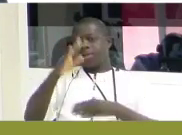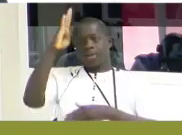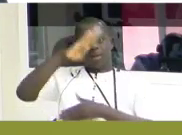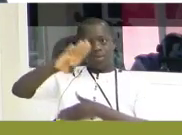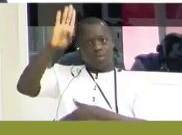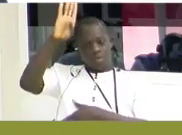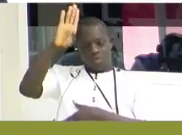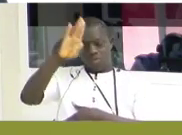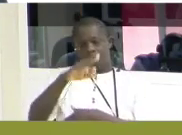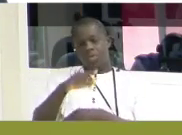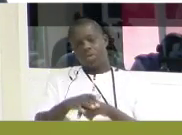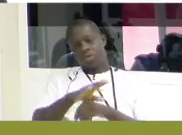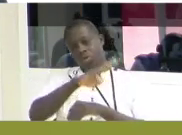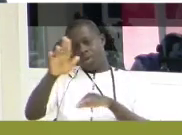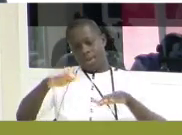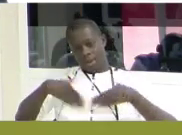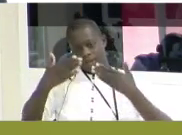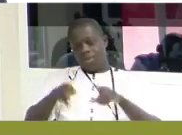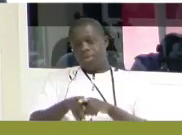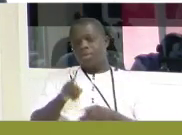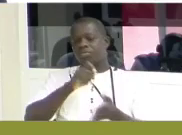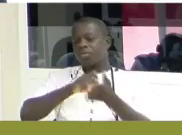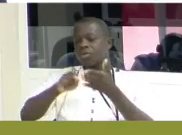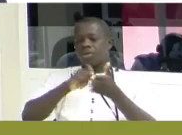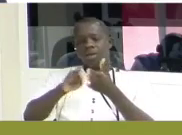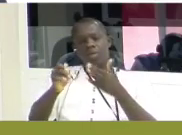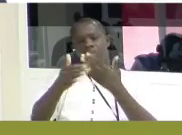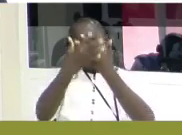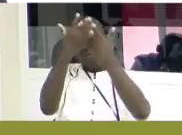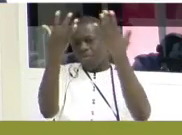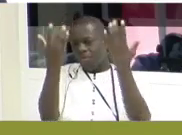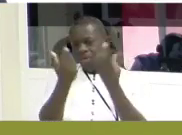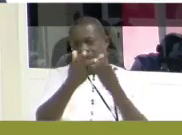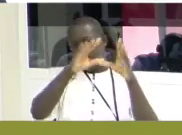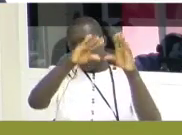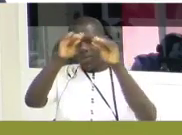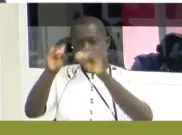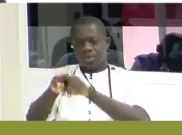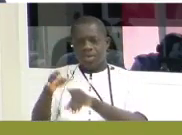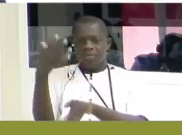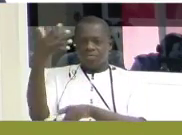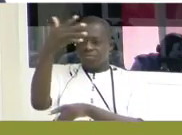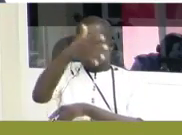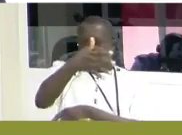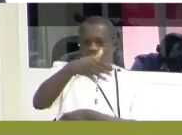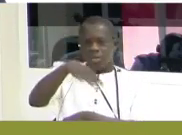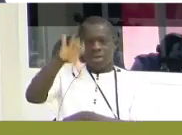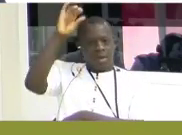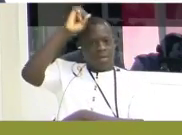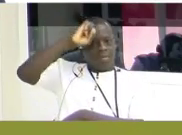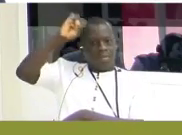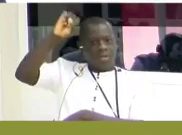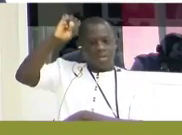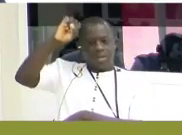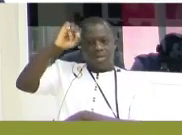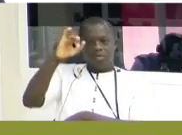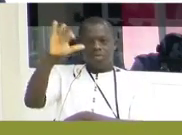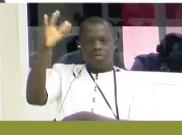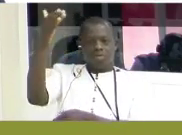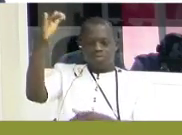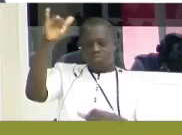Then again, I could remember covering a lot of events, like visiting heads of states coming to Gambia, because then you have a lot of heads of state,